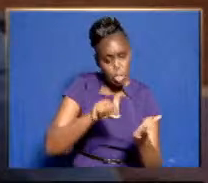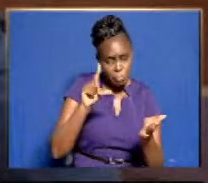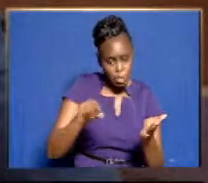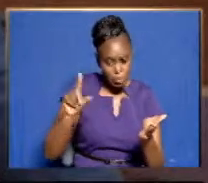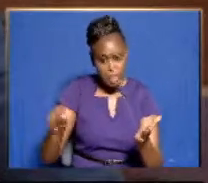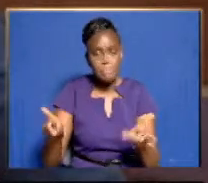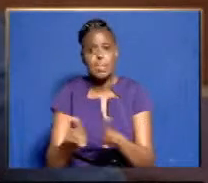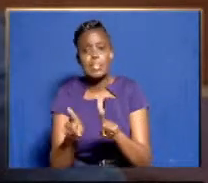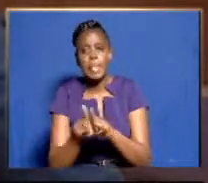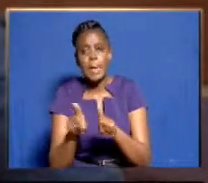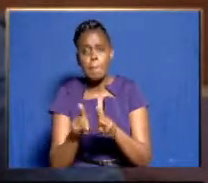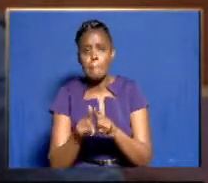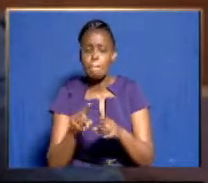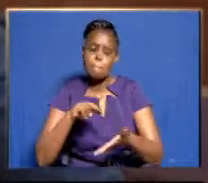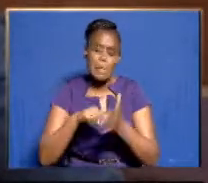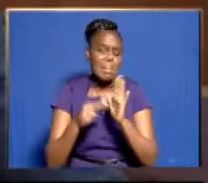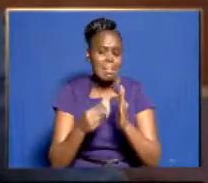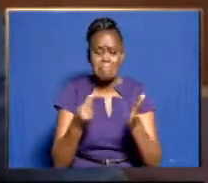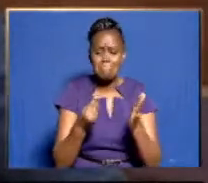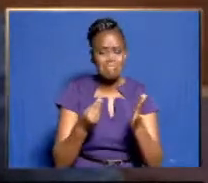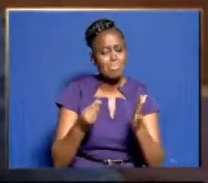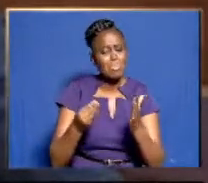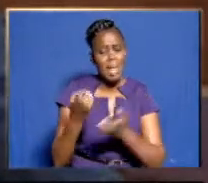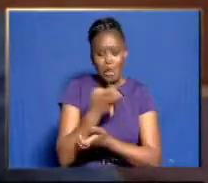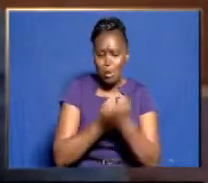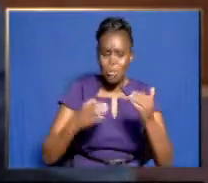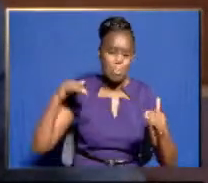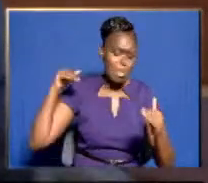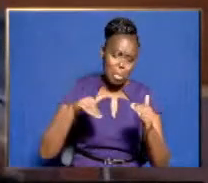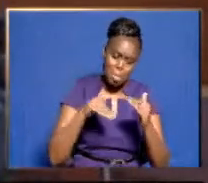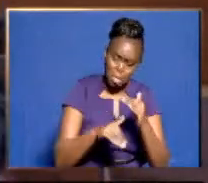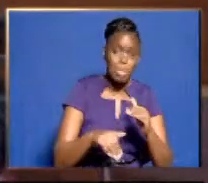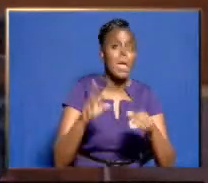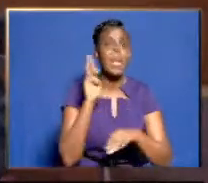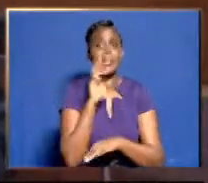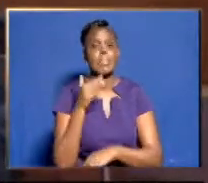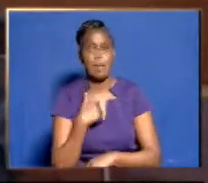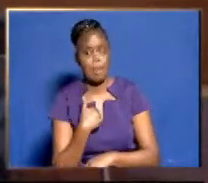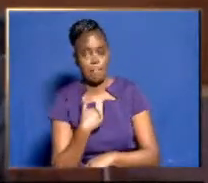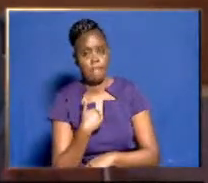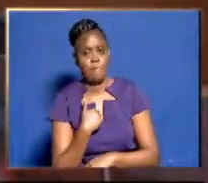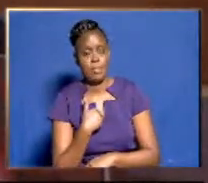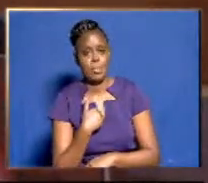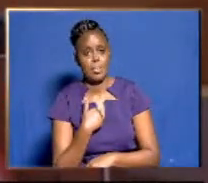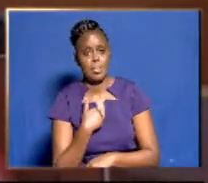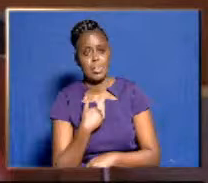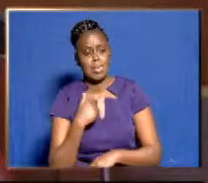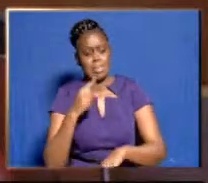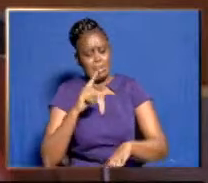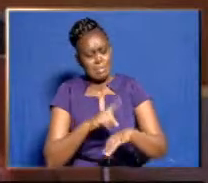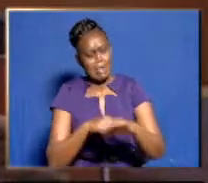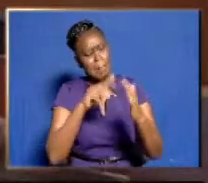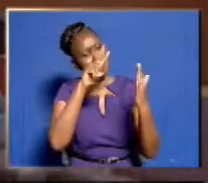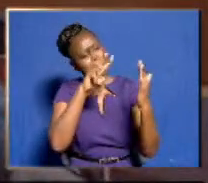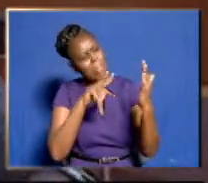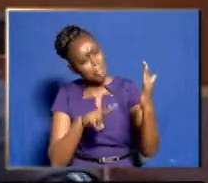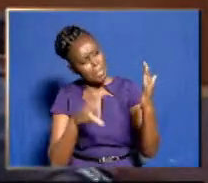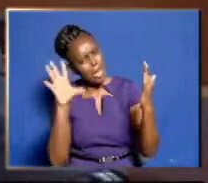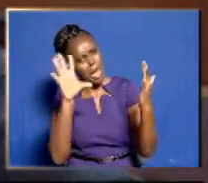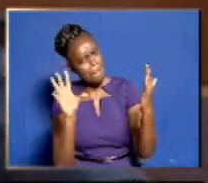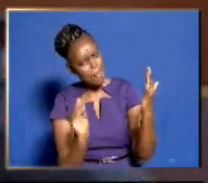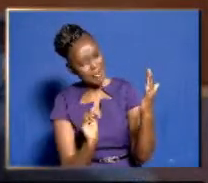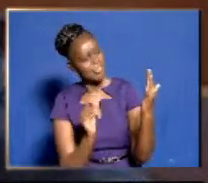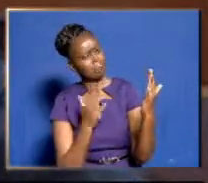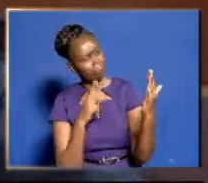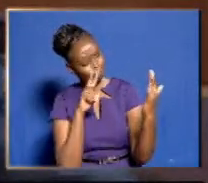cost. But Honorable Speaker, what that means is, as we look at this budget keenly, there is need to really look